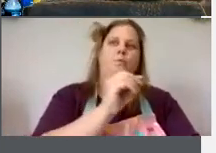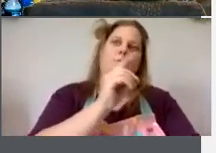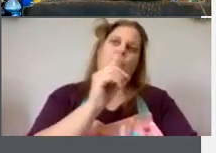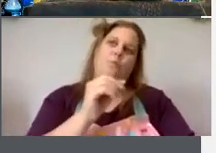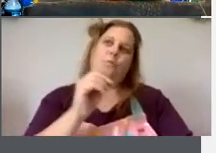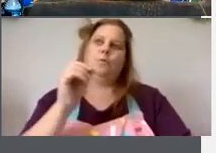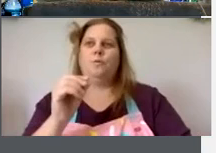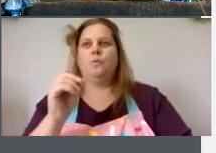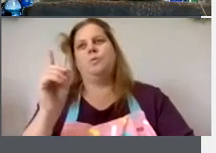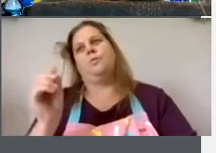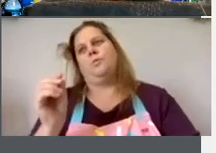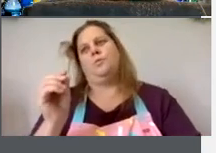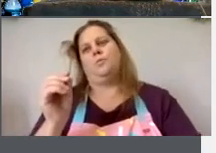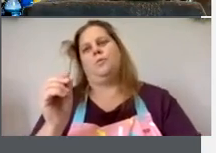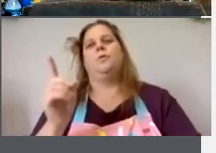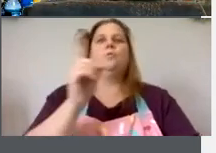do,